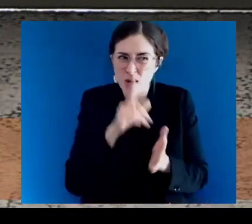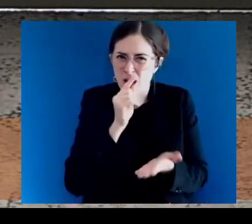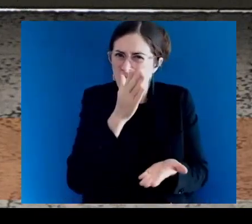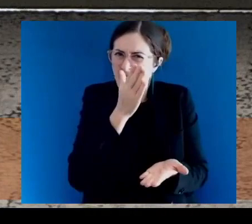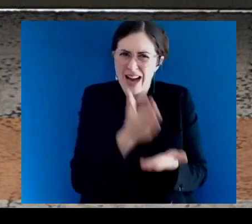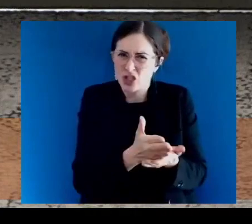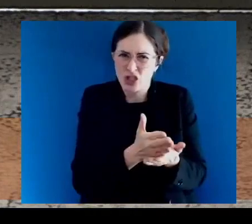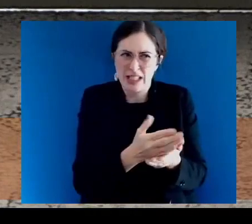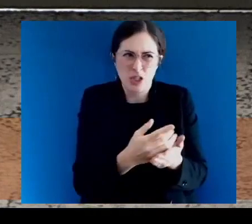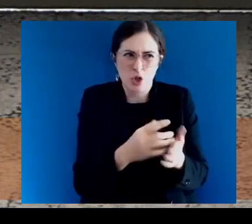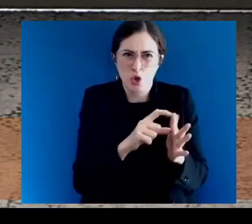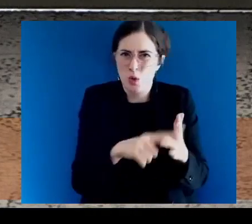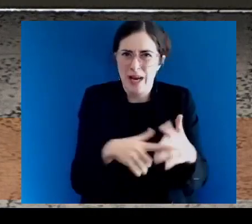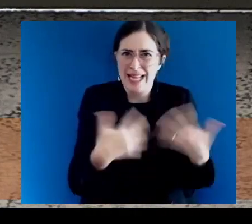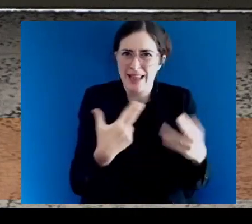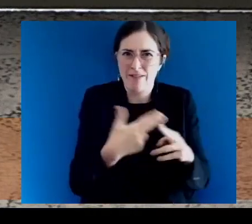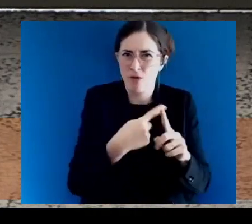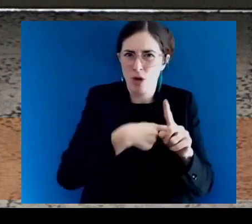climate change? It can't.